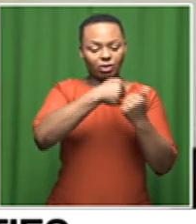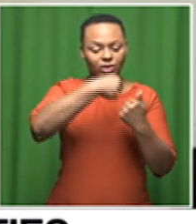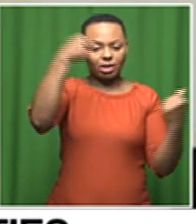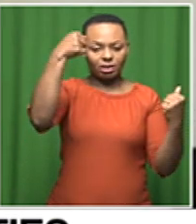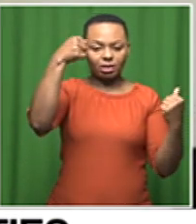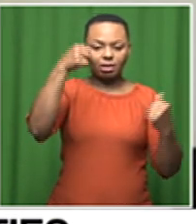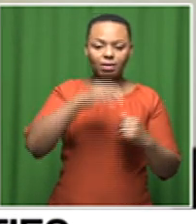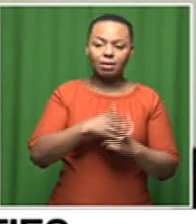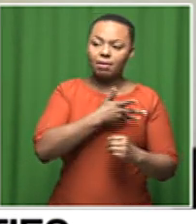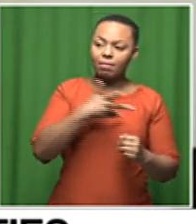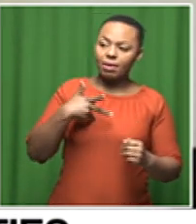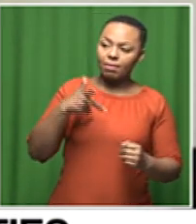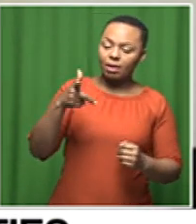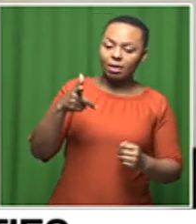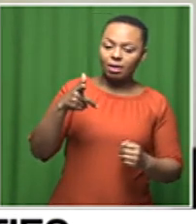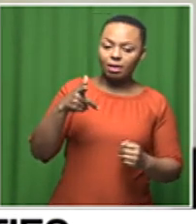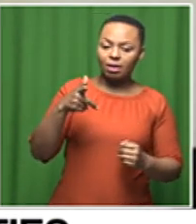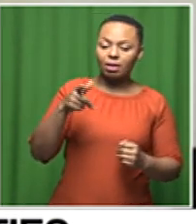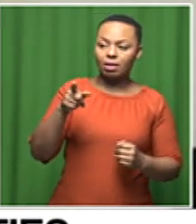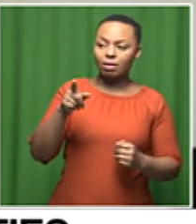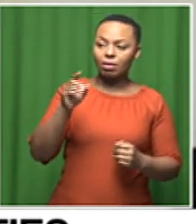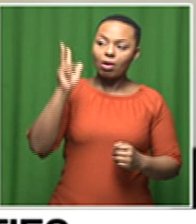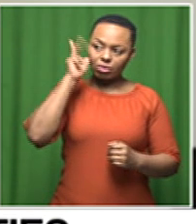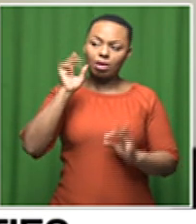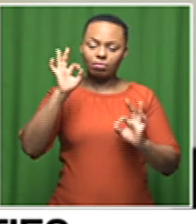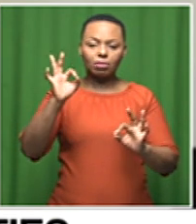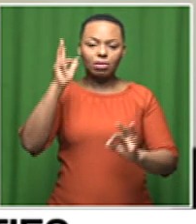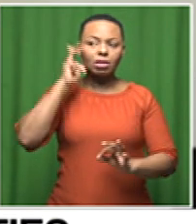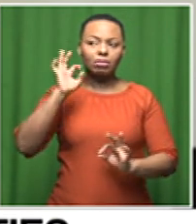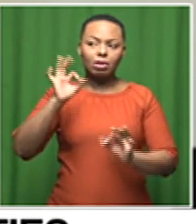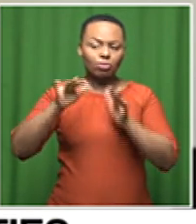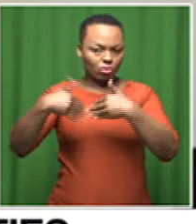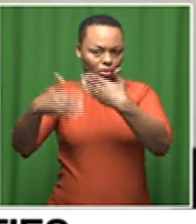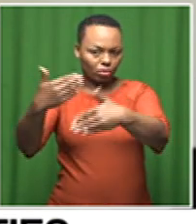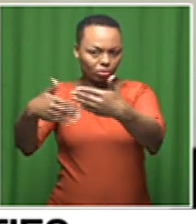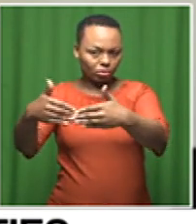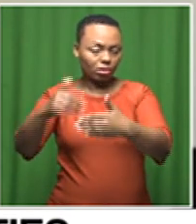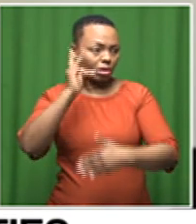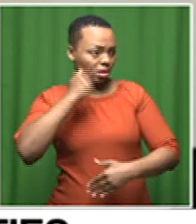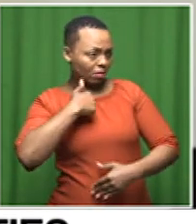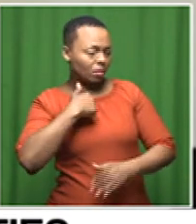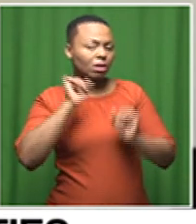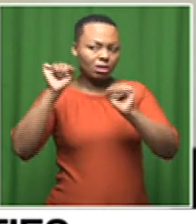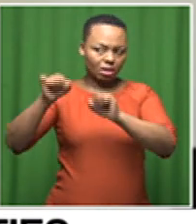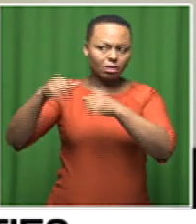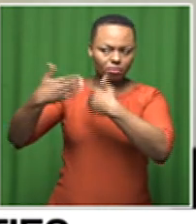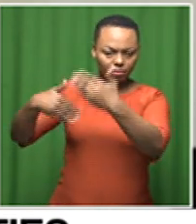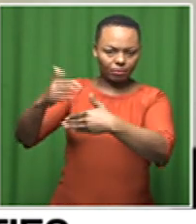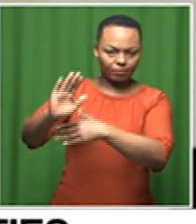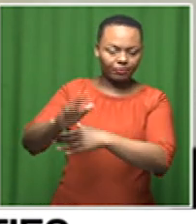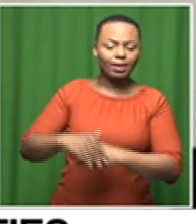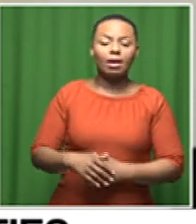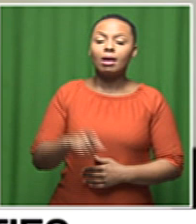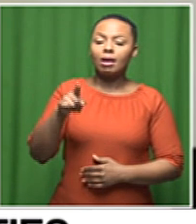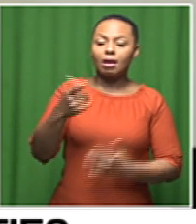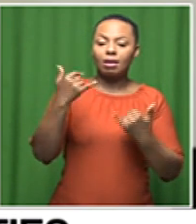Mam Jaute? Yes, sir? Yes, we can hear you. Okay, can you hear me now? Yes. Thank you. The